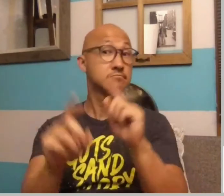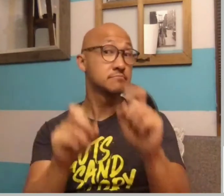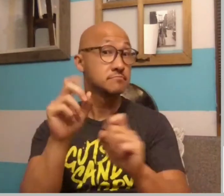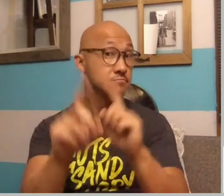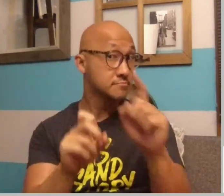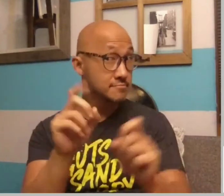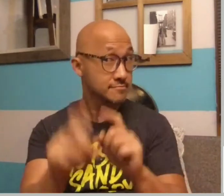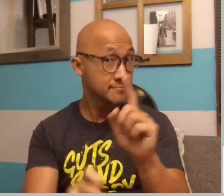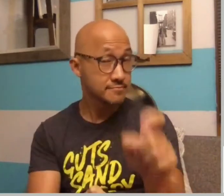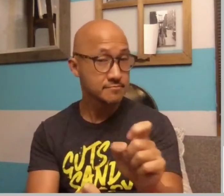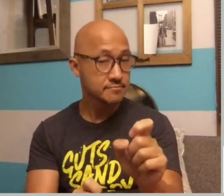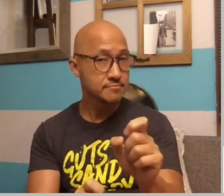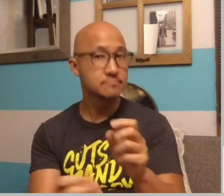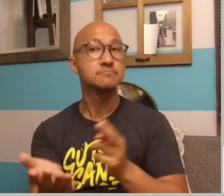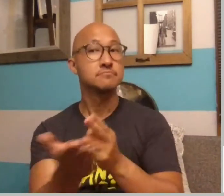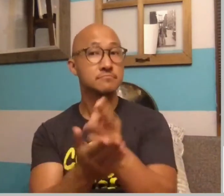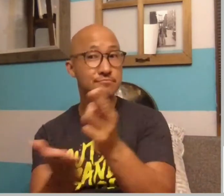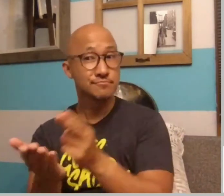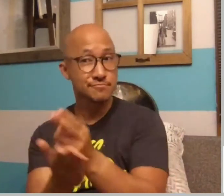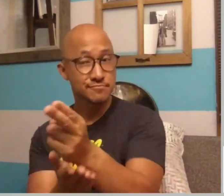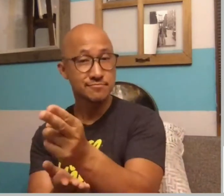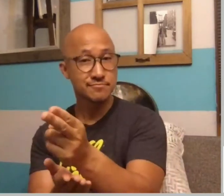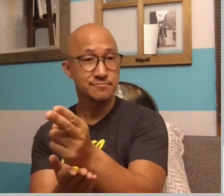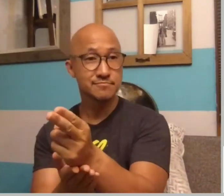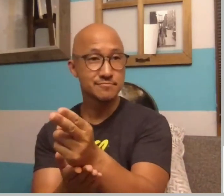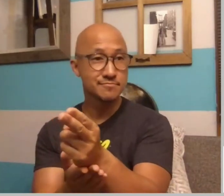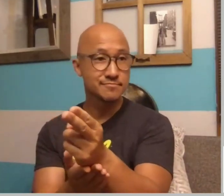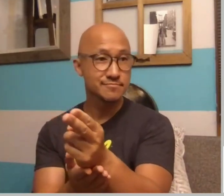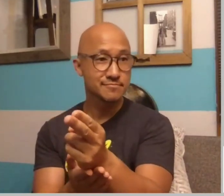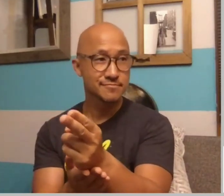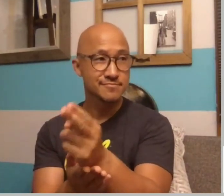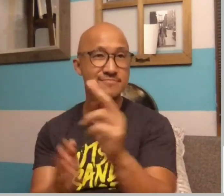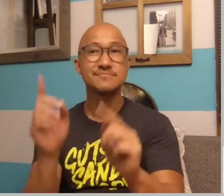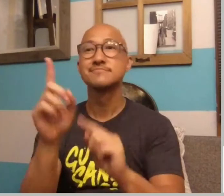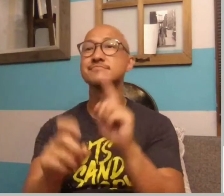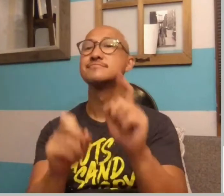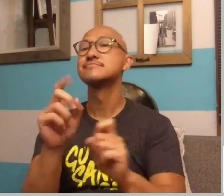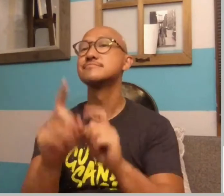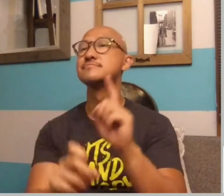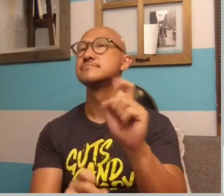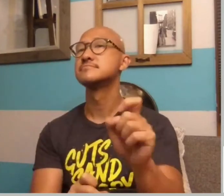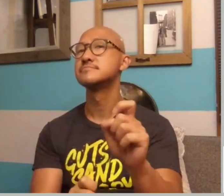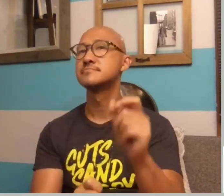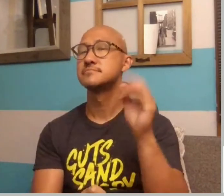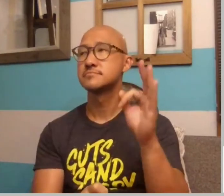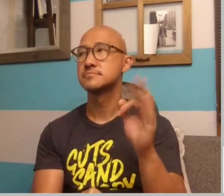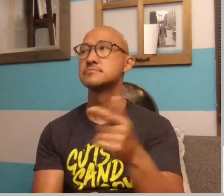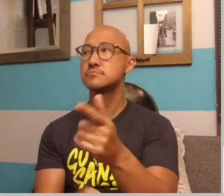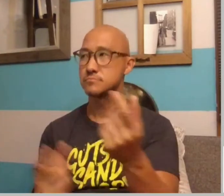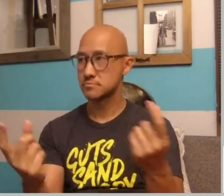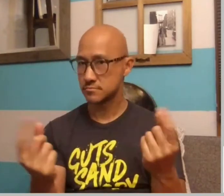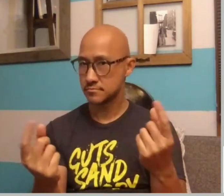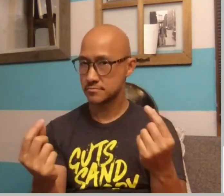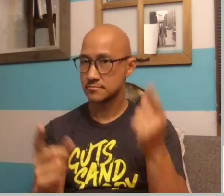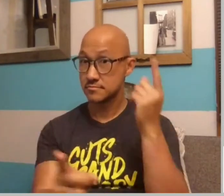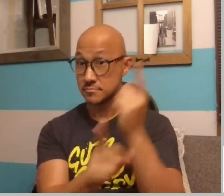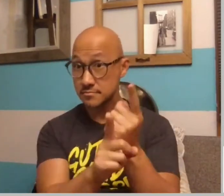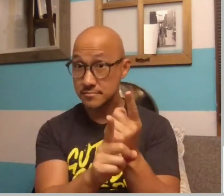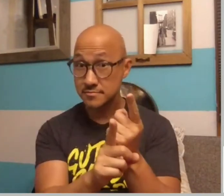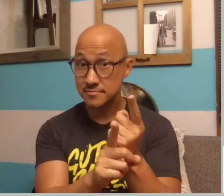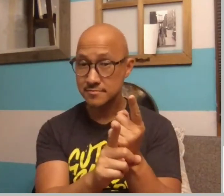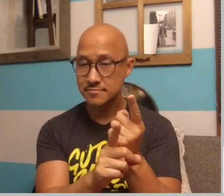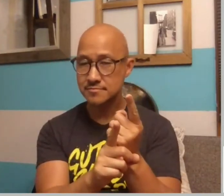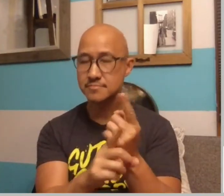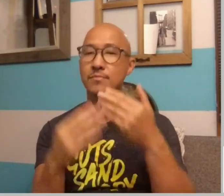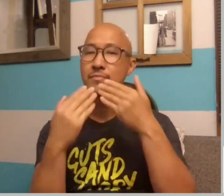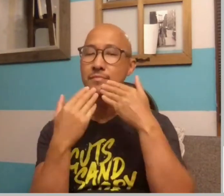discussions. Be honest with your group and really, really test yourself to see if you've been doing the right thing all along. Thank you for